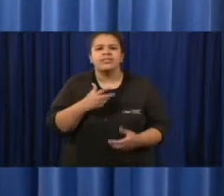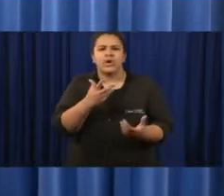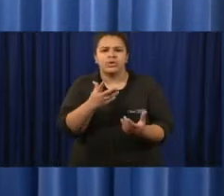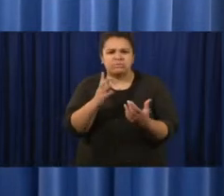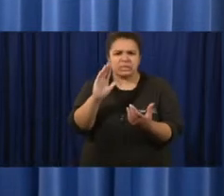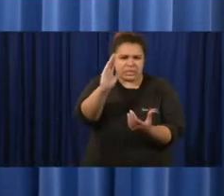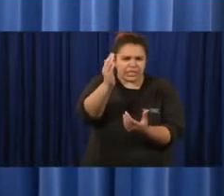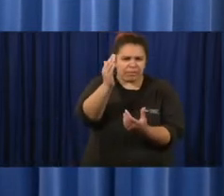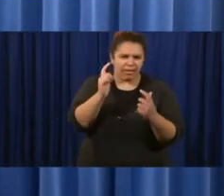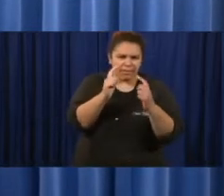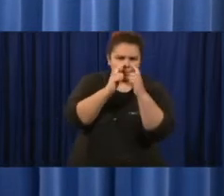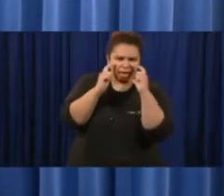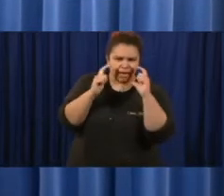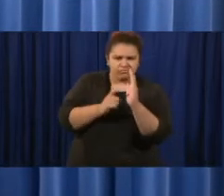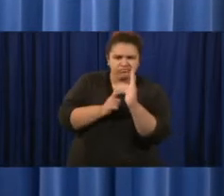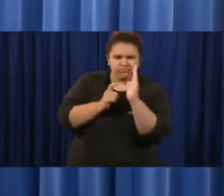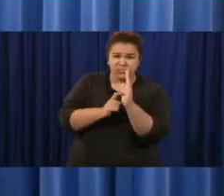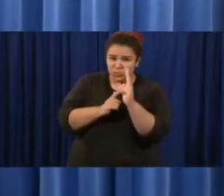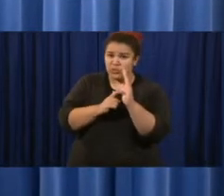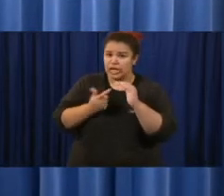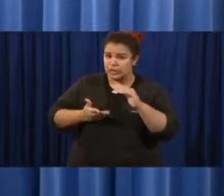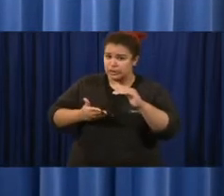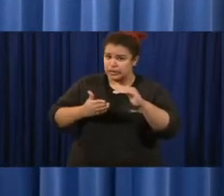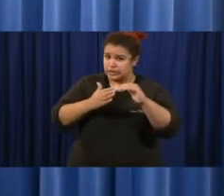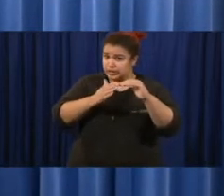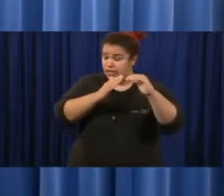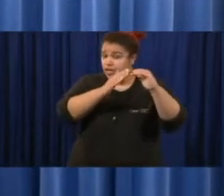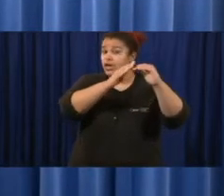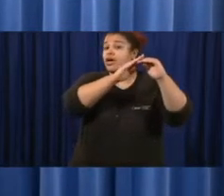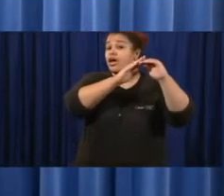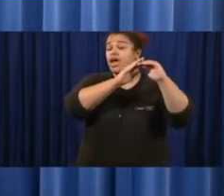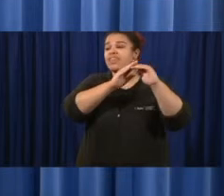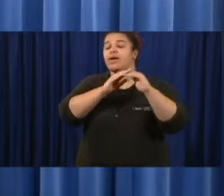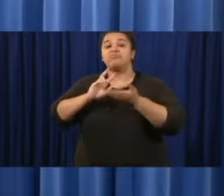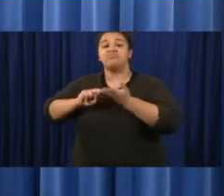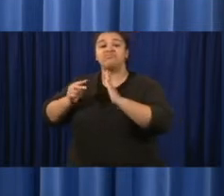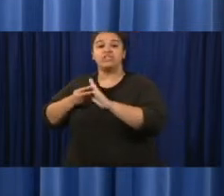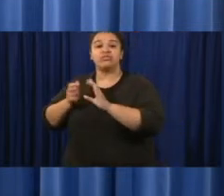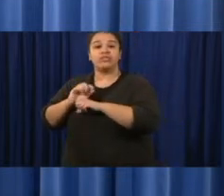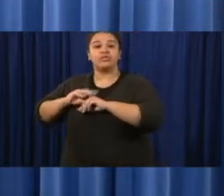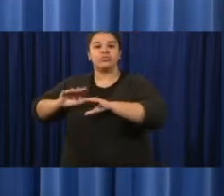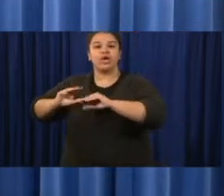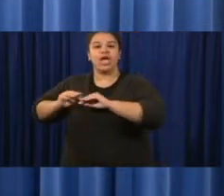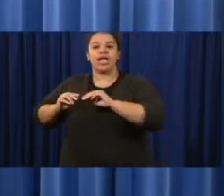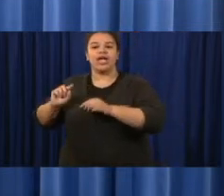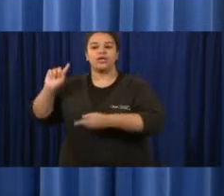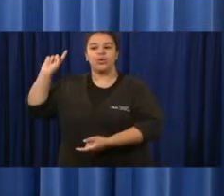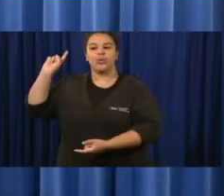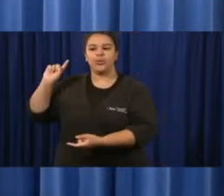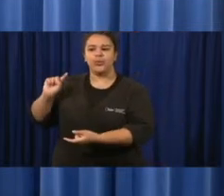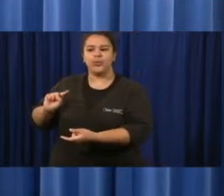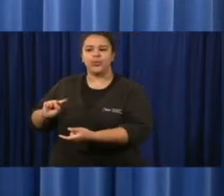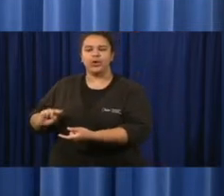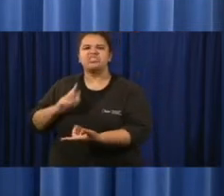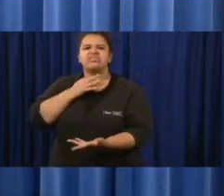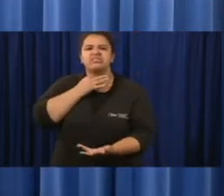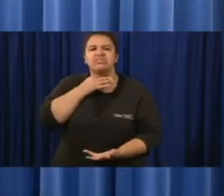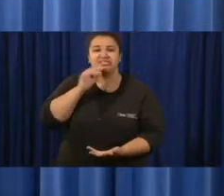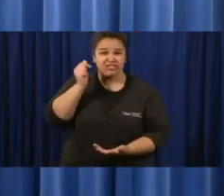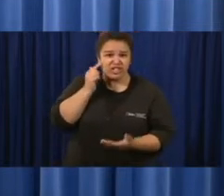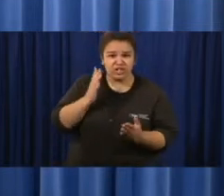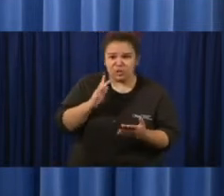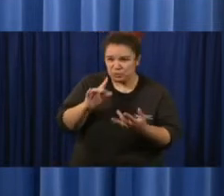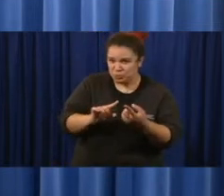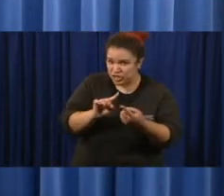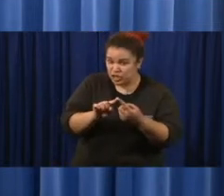it's required, the cases are going down, the spread's going down more. At what point will you consider mandating masks? I mean, people are